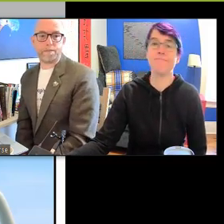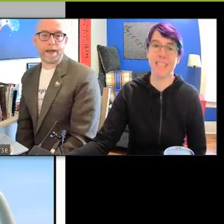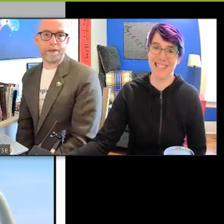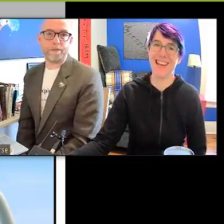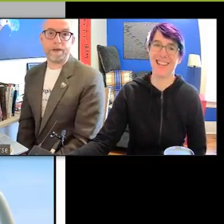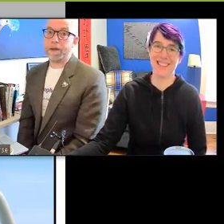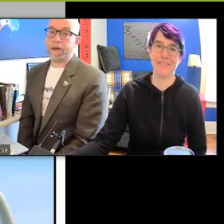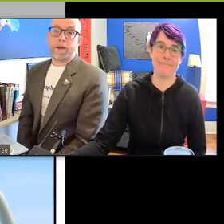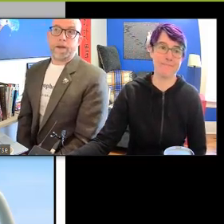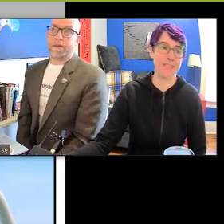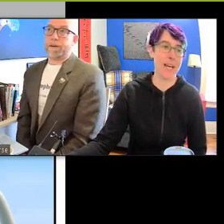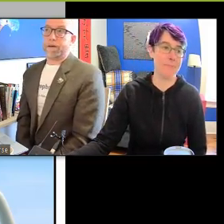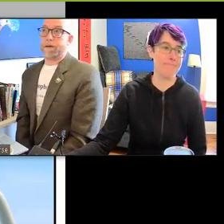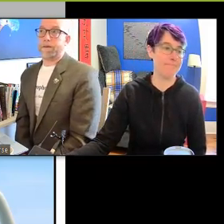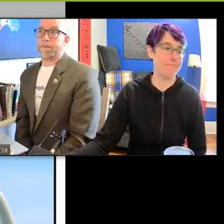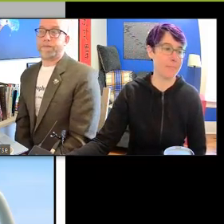our...